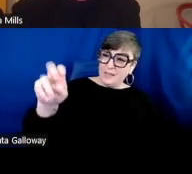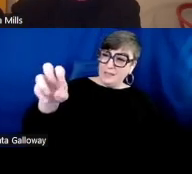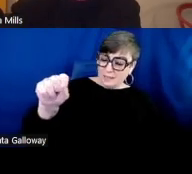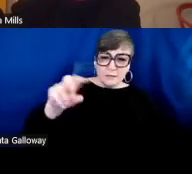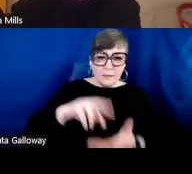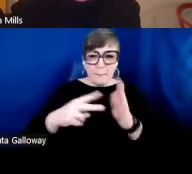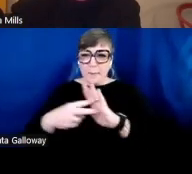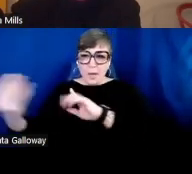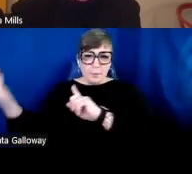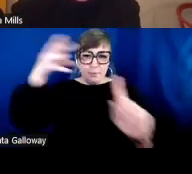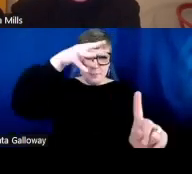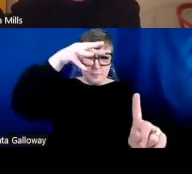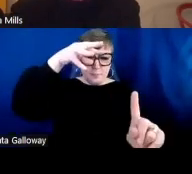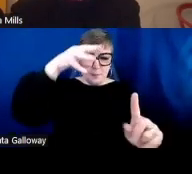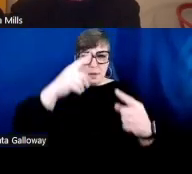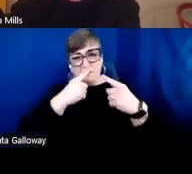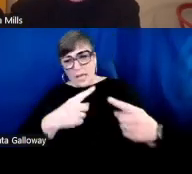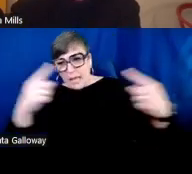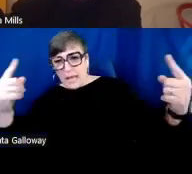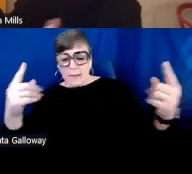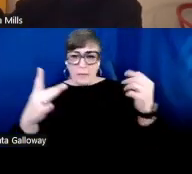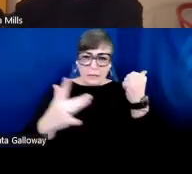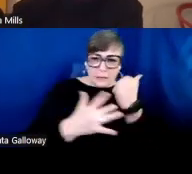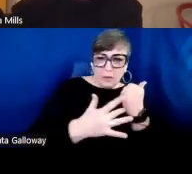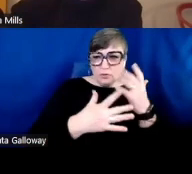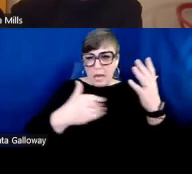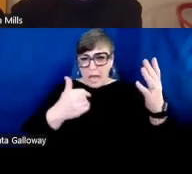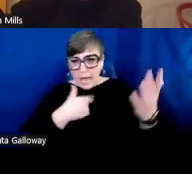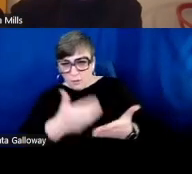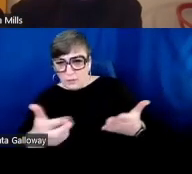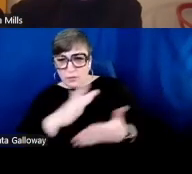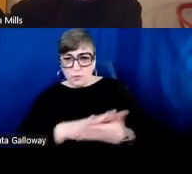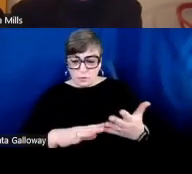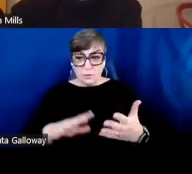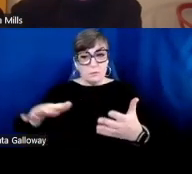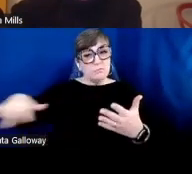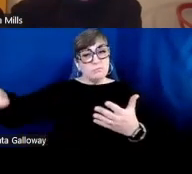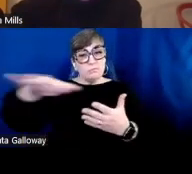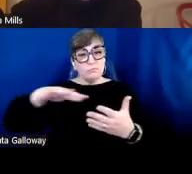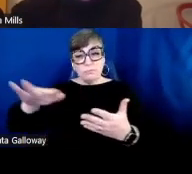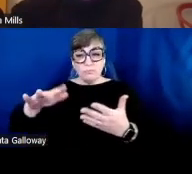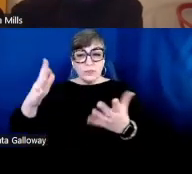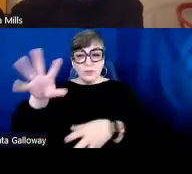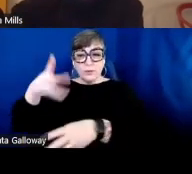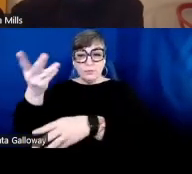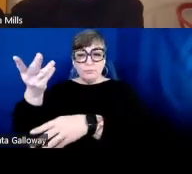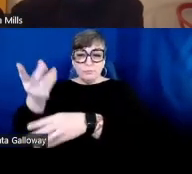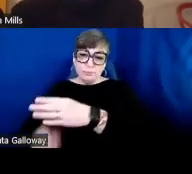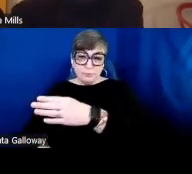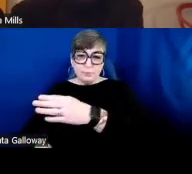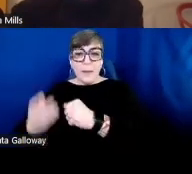a story of disappeared disabilities sometimes caused by disabled people in power thank